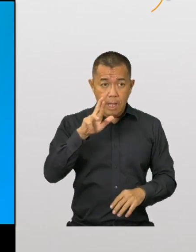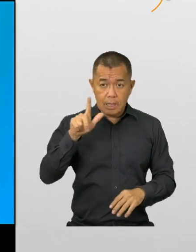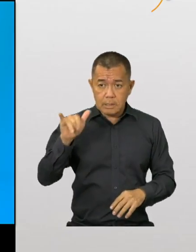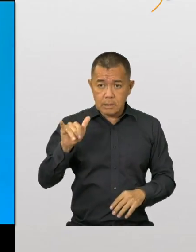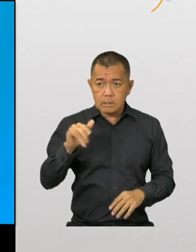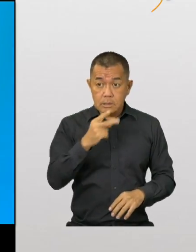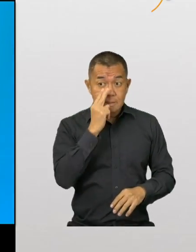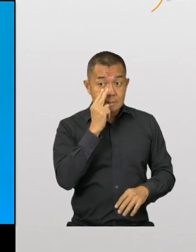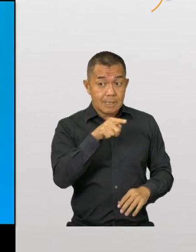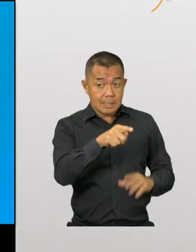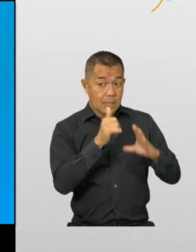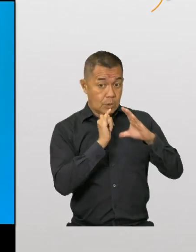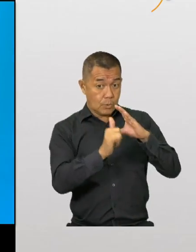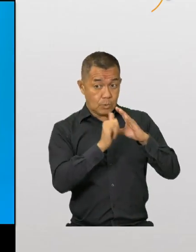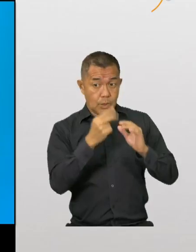you will still find them there.